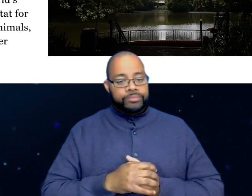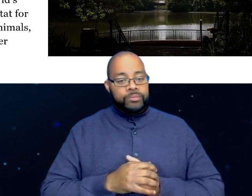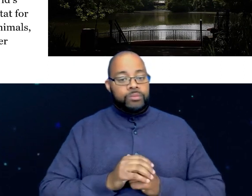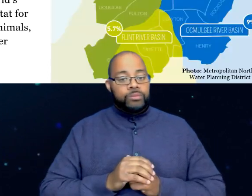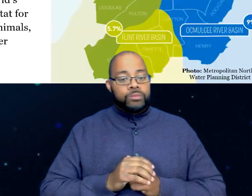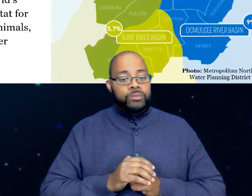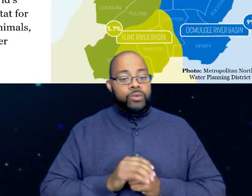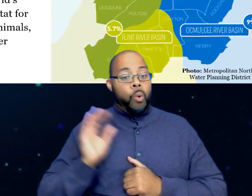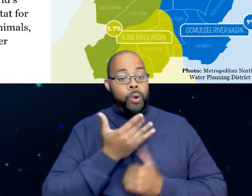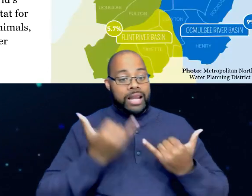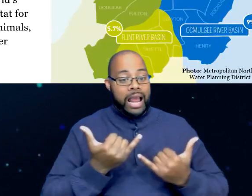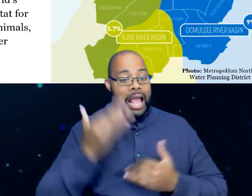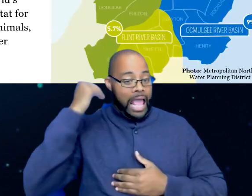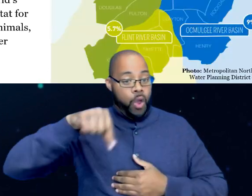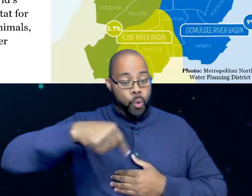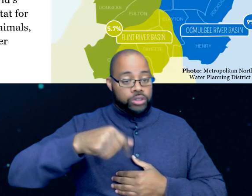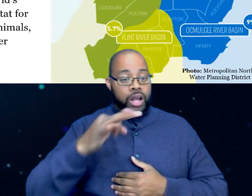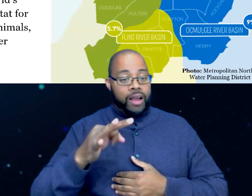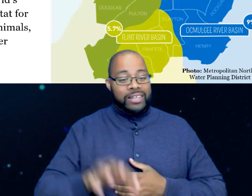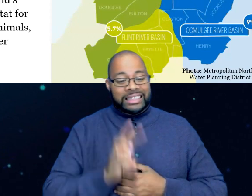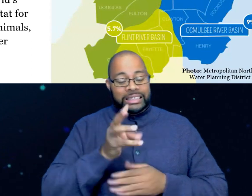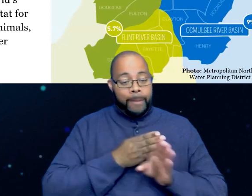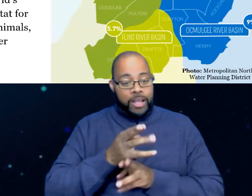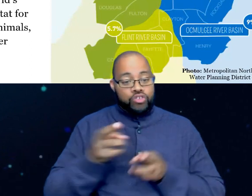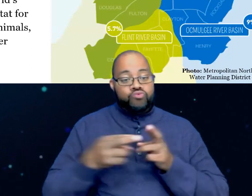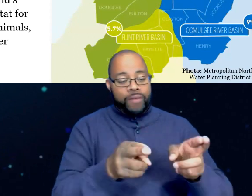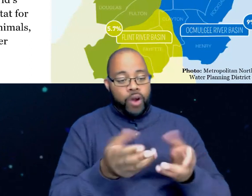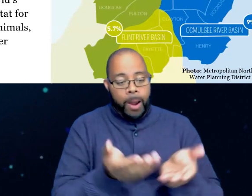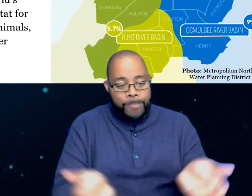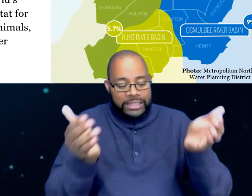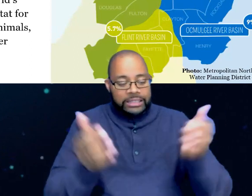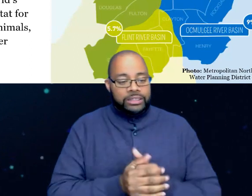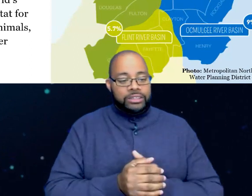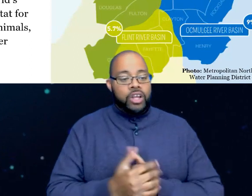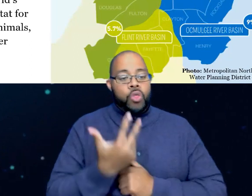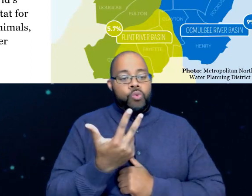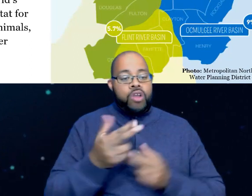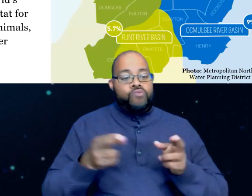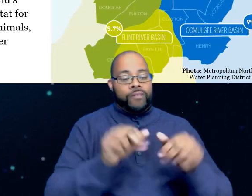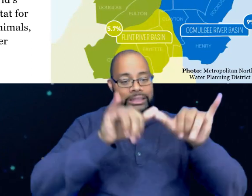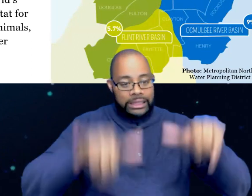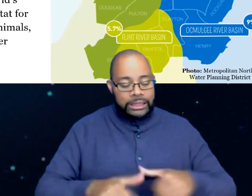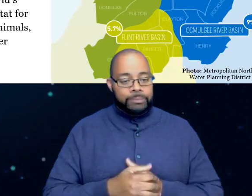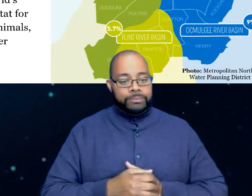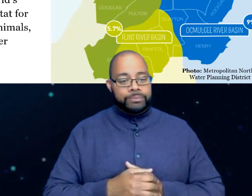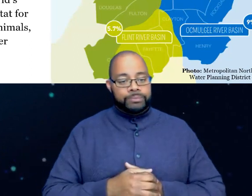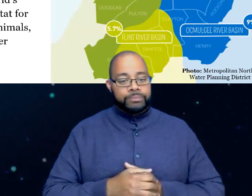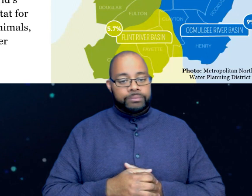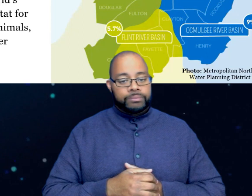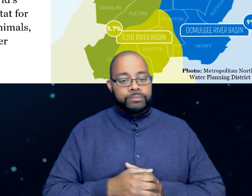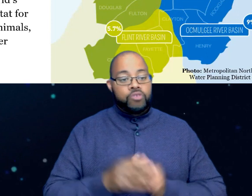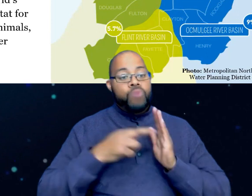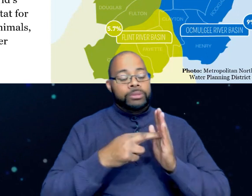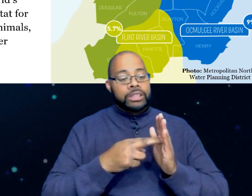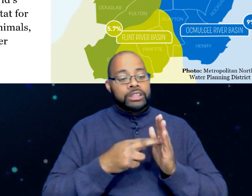We are at the headquarters of six major river basins and three river systems,